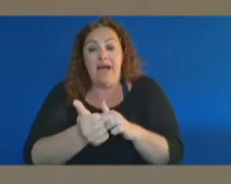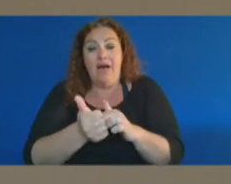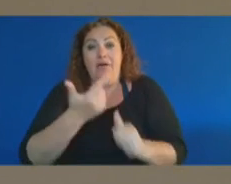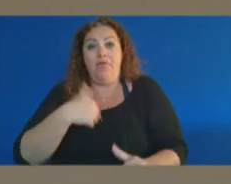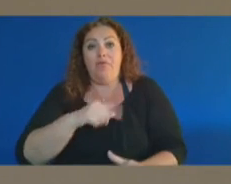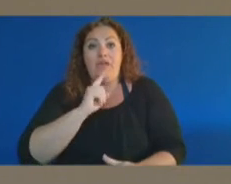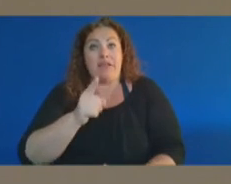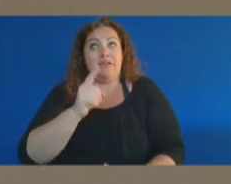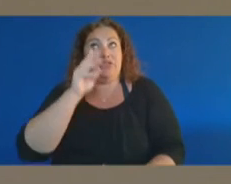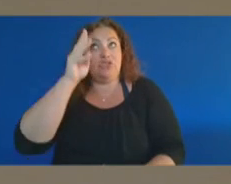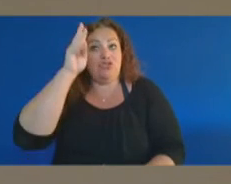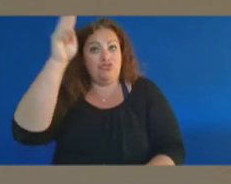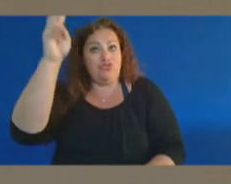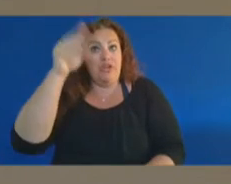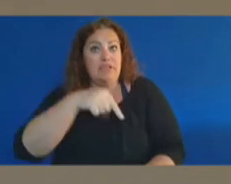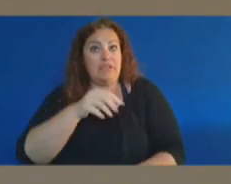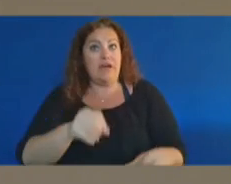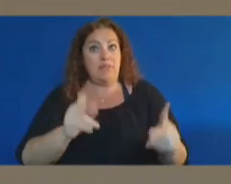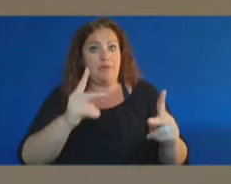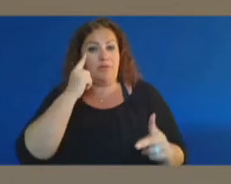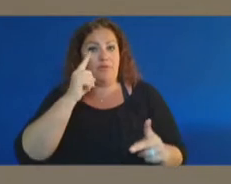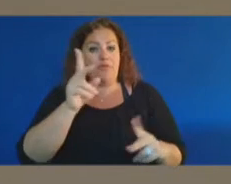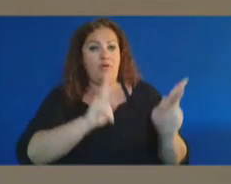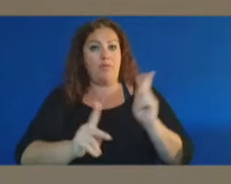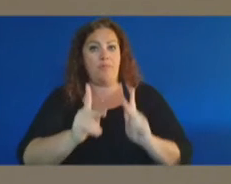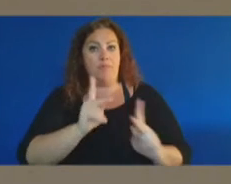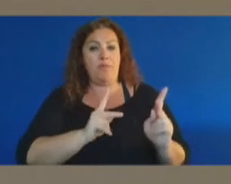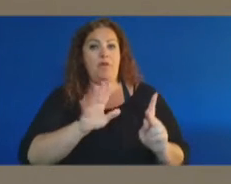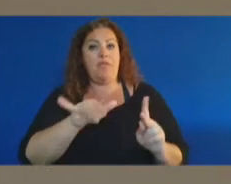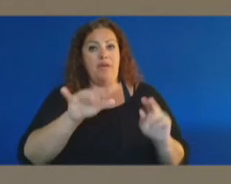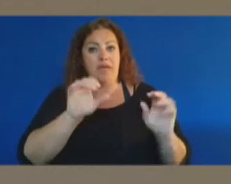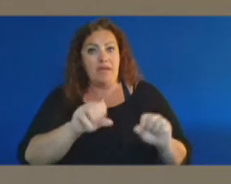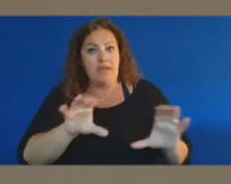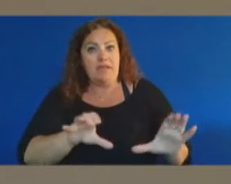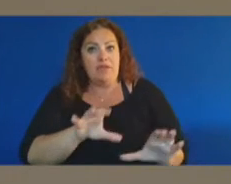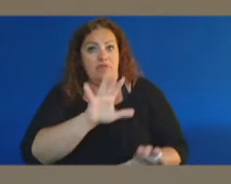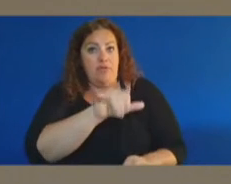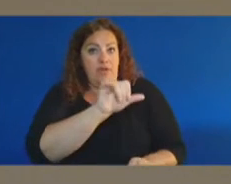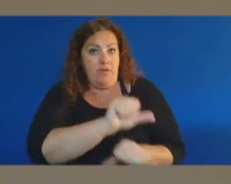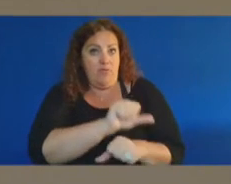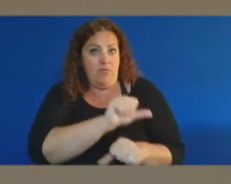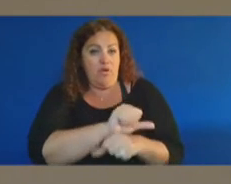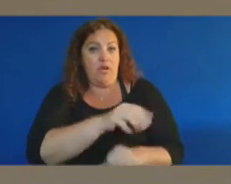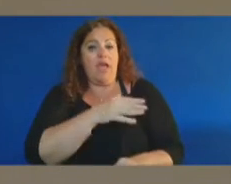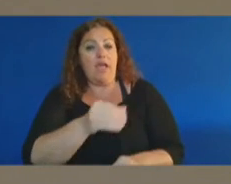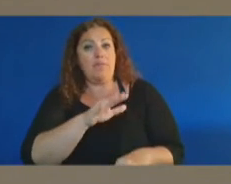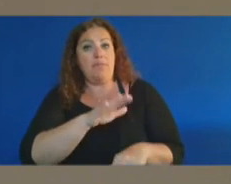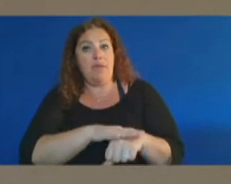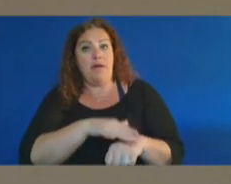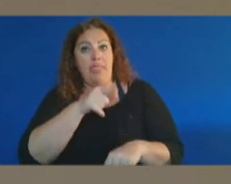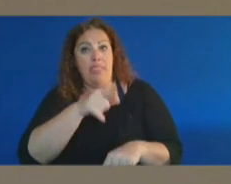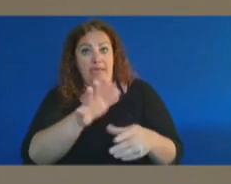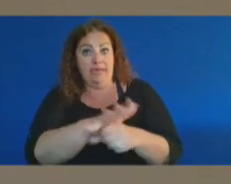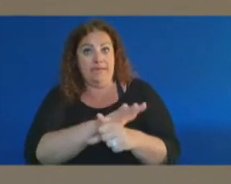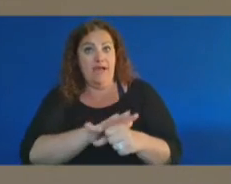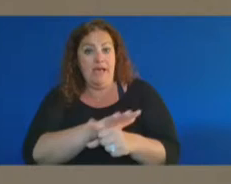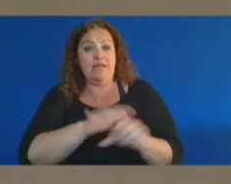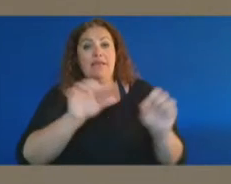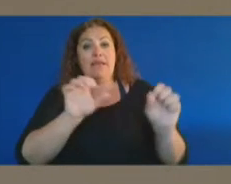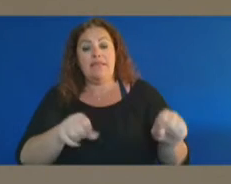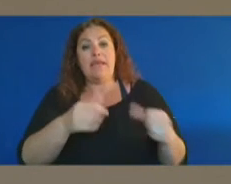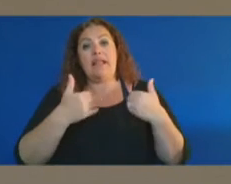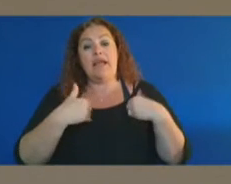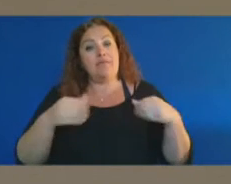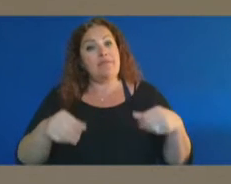create the opportunity for people that can do this work and be on this site so that they can have the